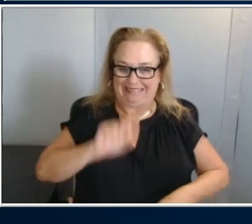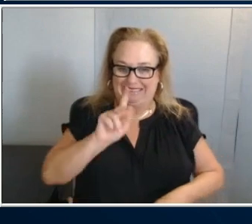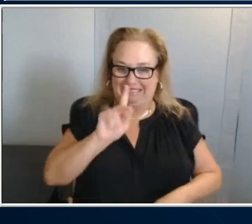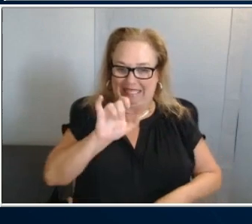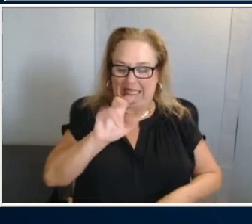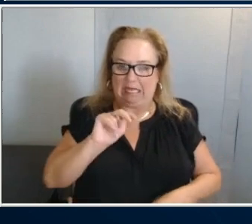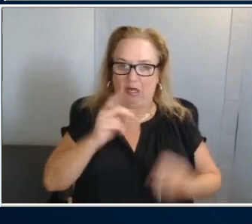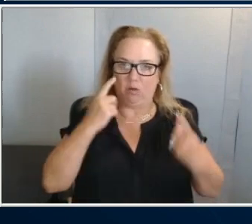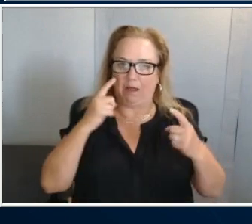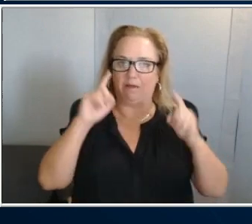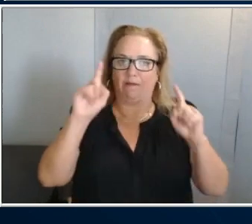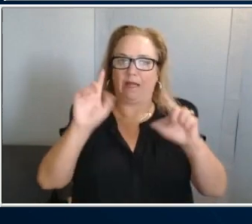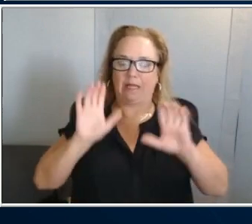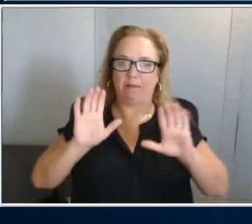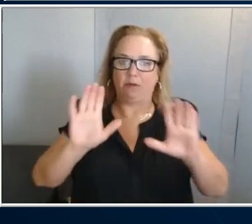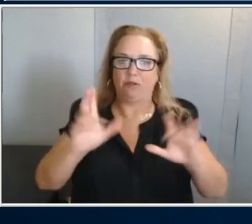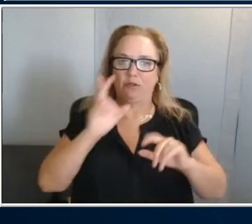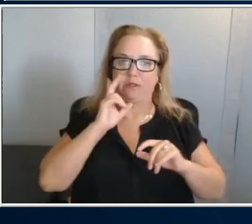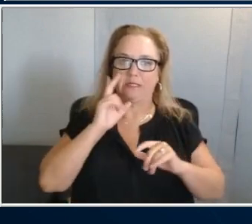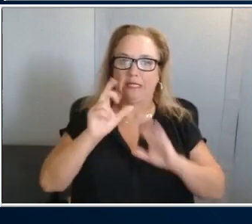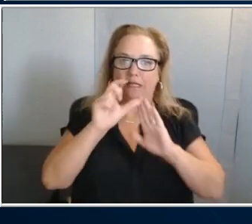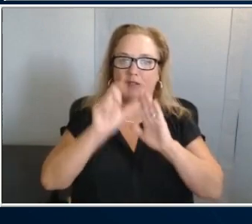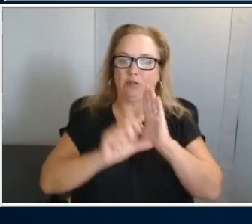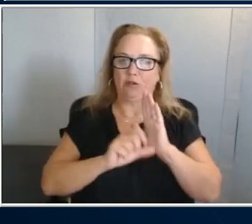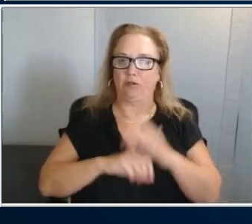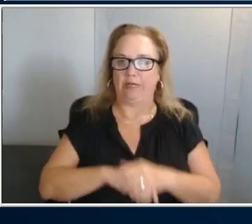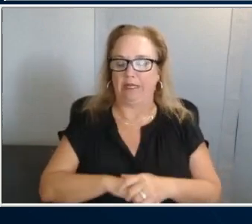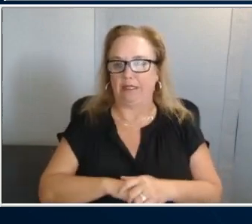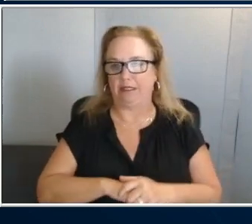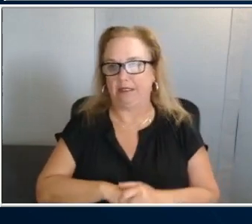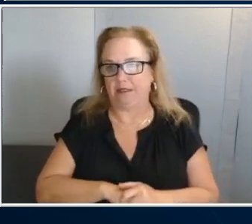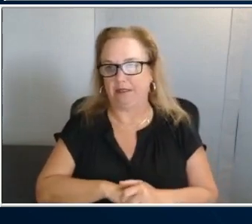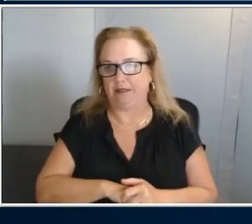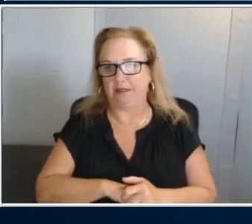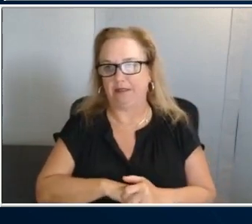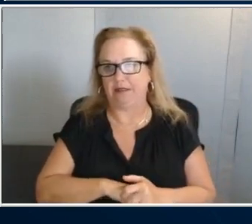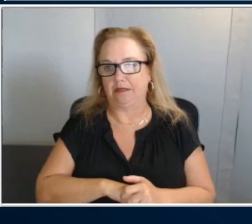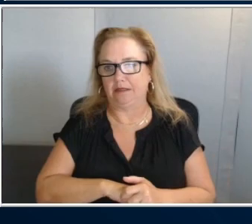finally pushed you to seek out this surgery?